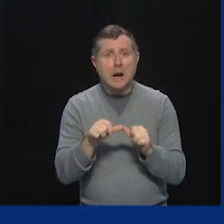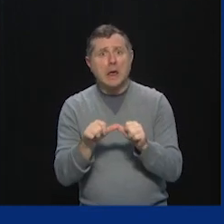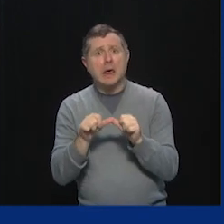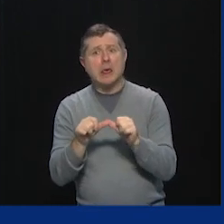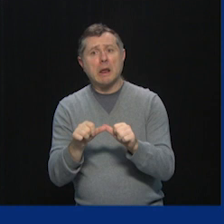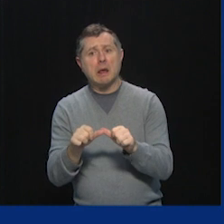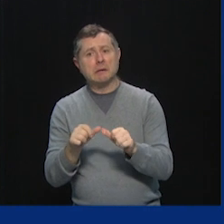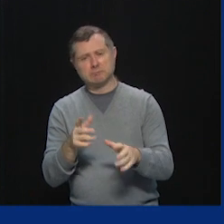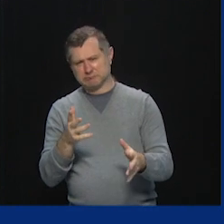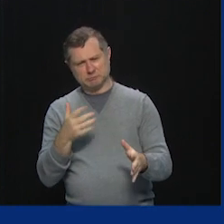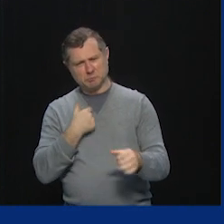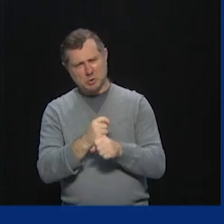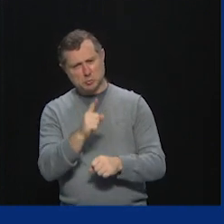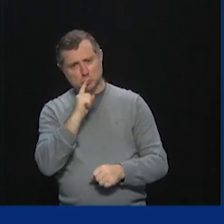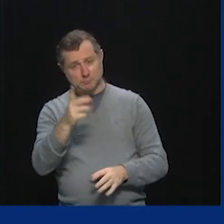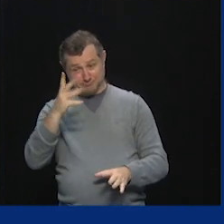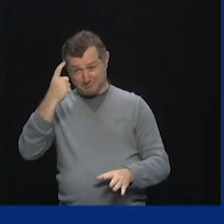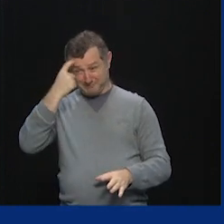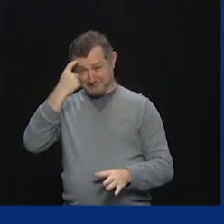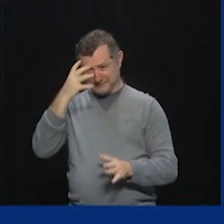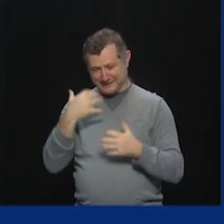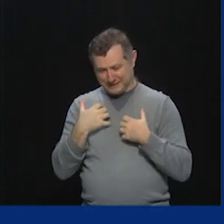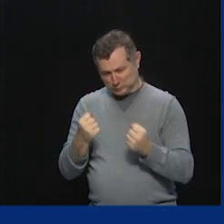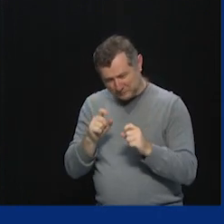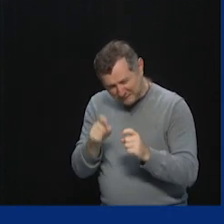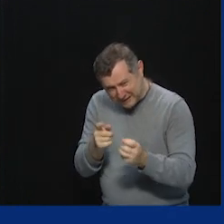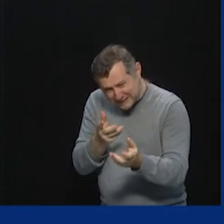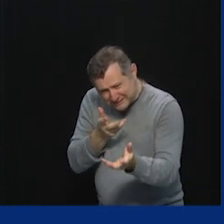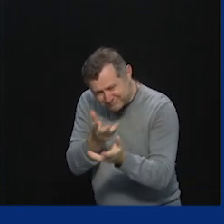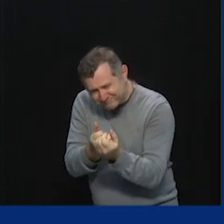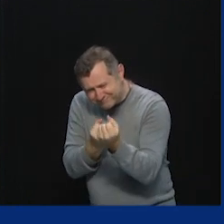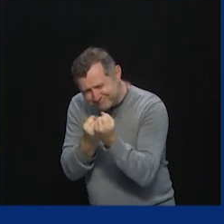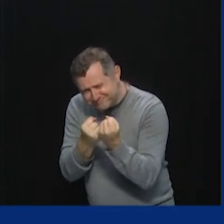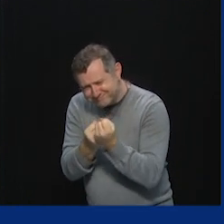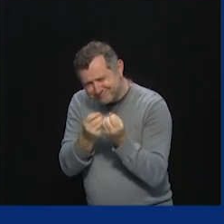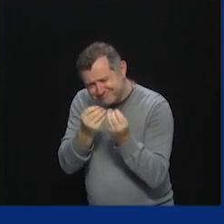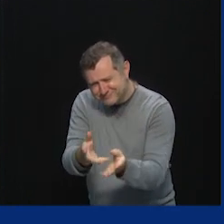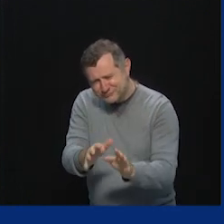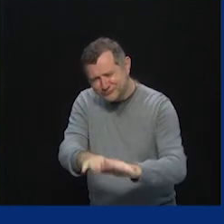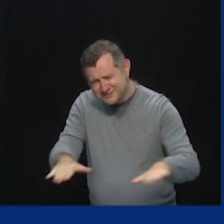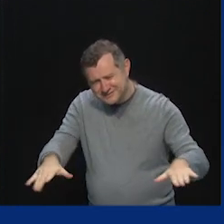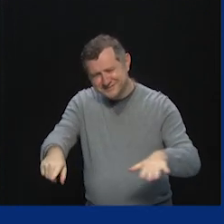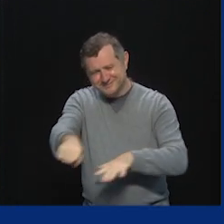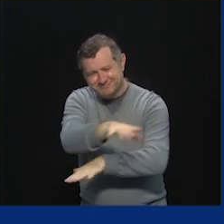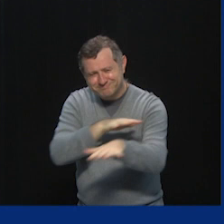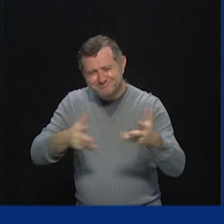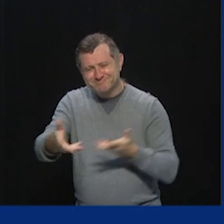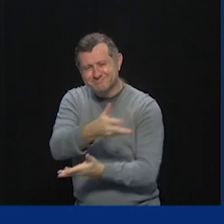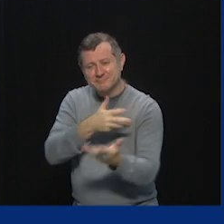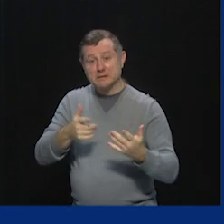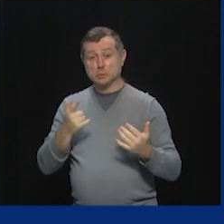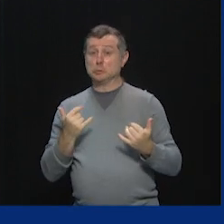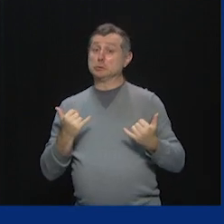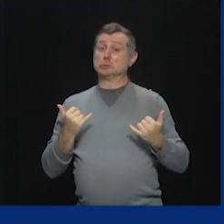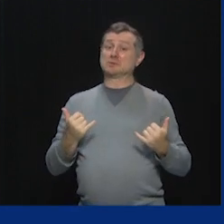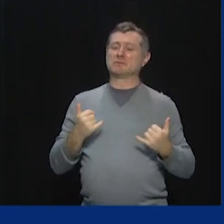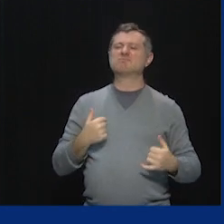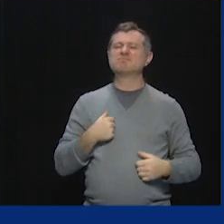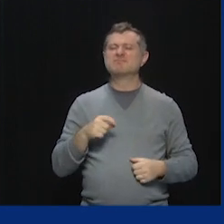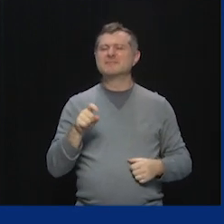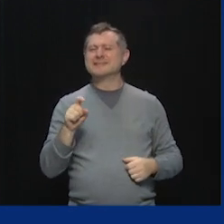health services and support for these families and children. But in the meantime, we have to get them back, but give parents the